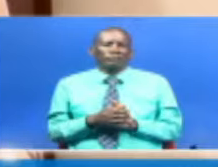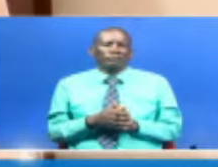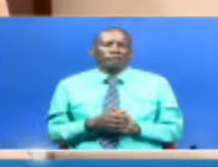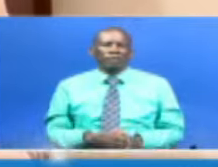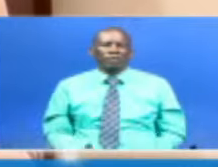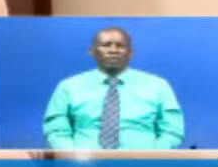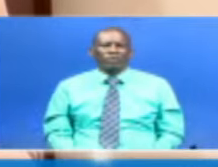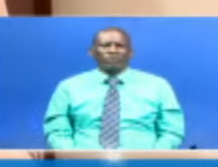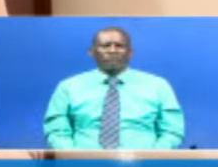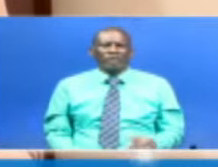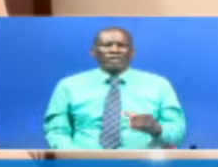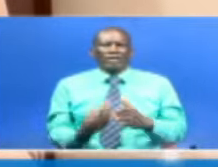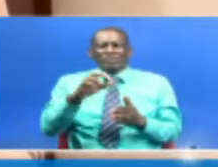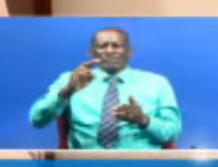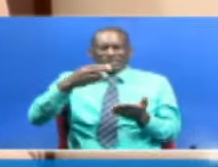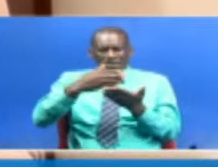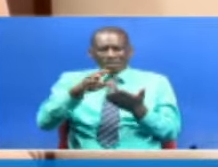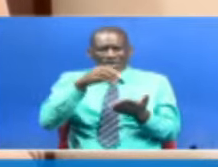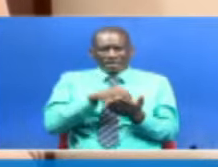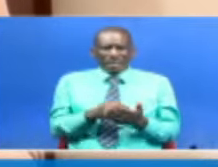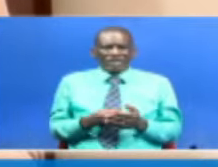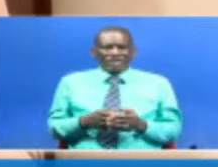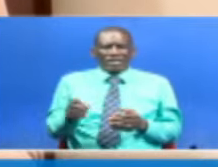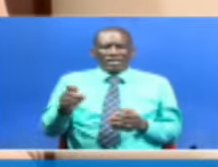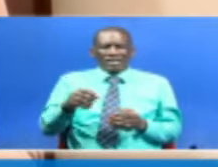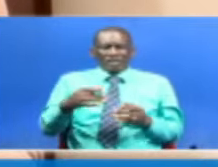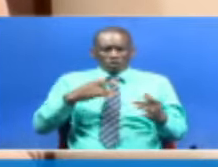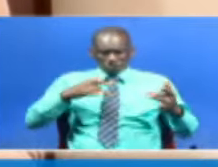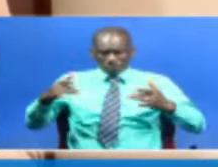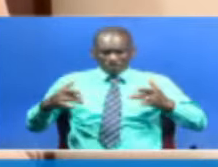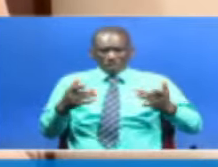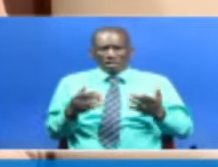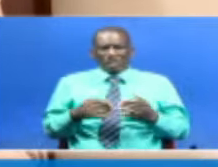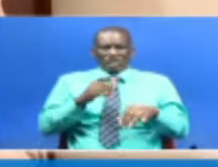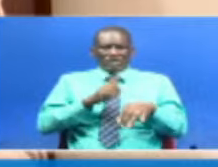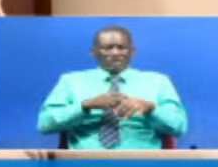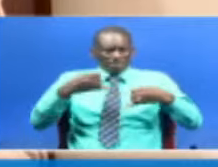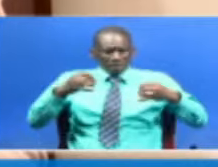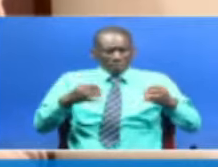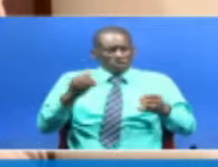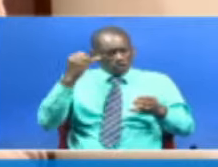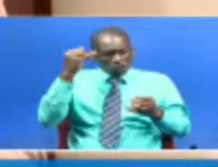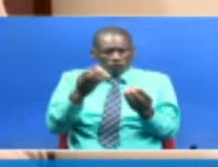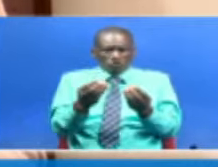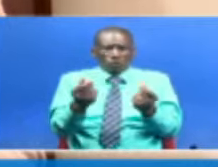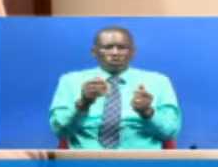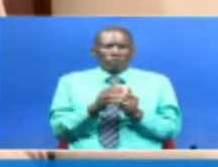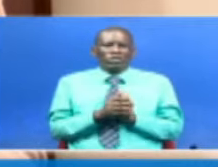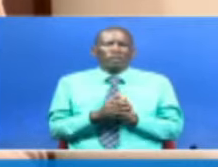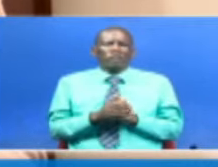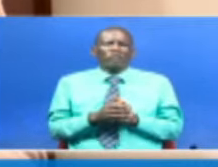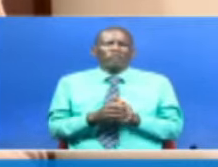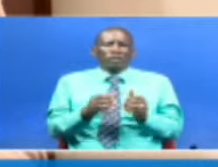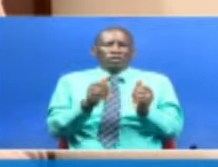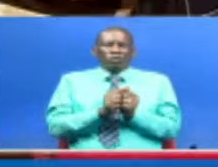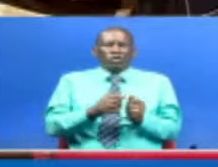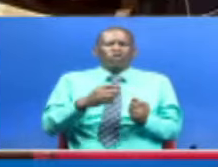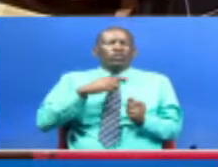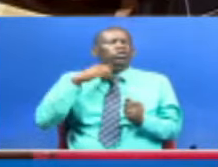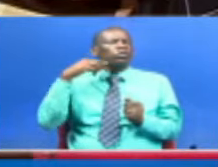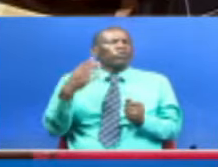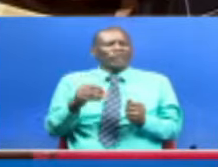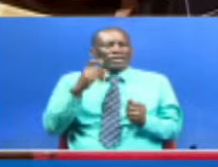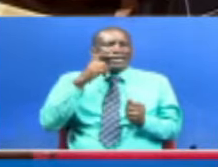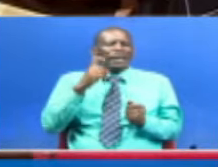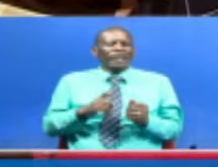Can you cover the second part again? The cost considerations when implementing innovative solutions in light of the Ukraine-Russia war. Yeah,